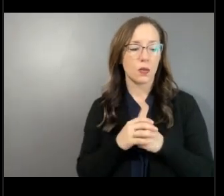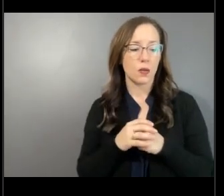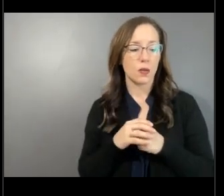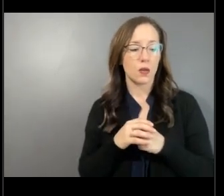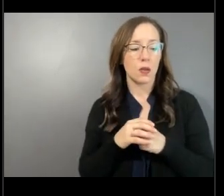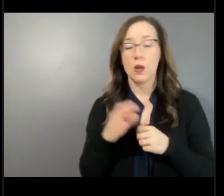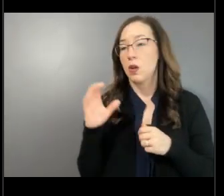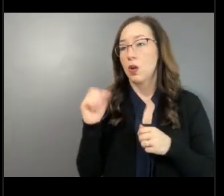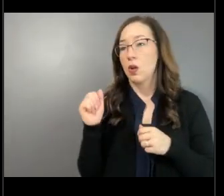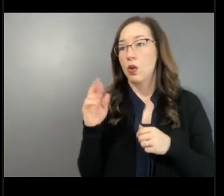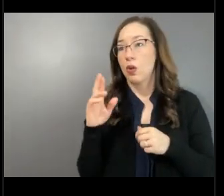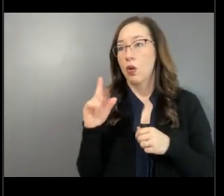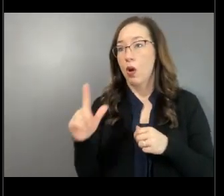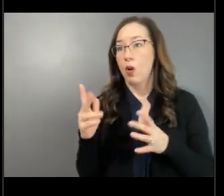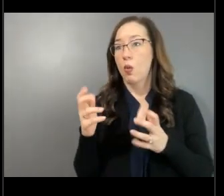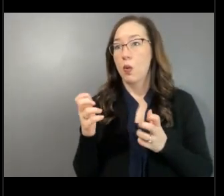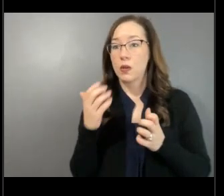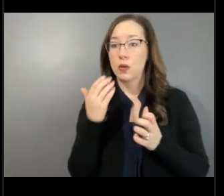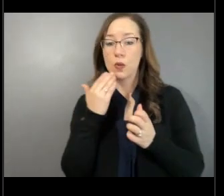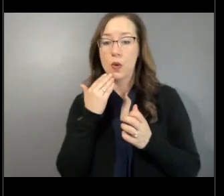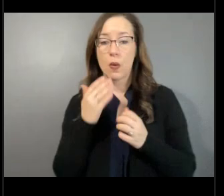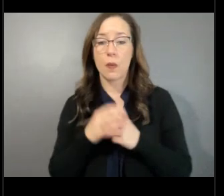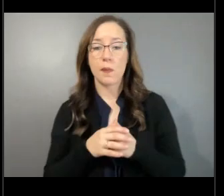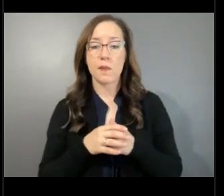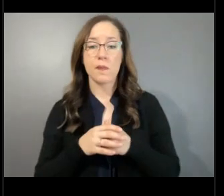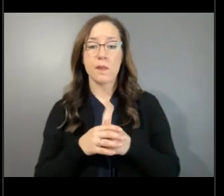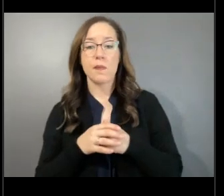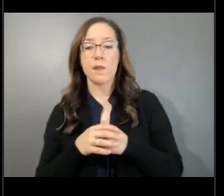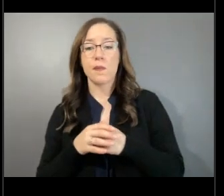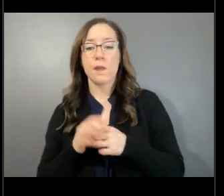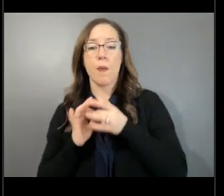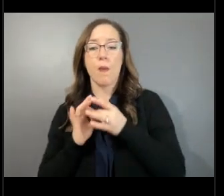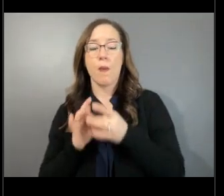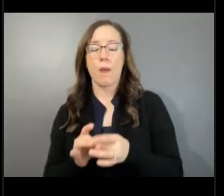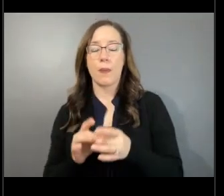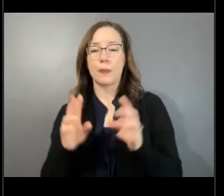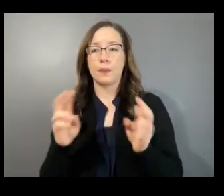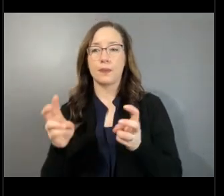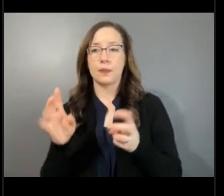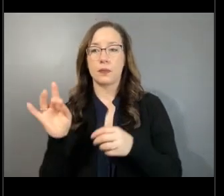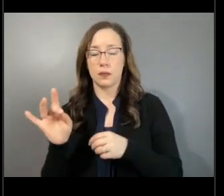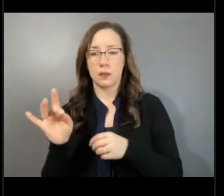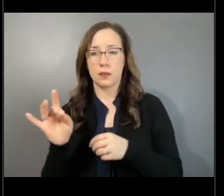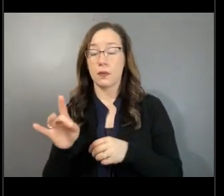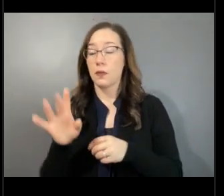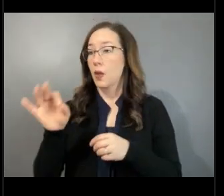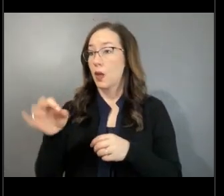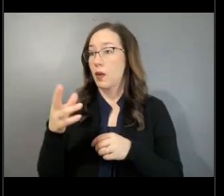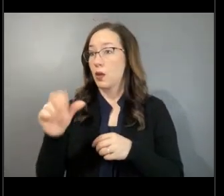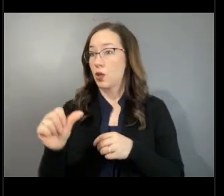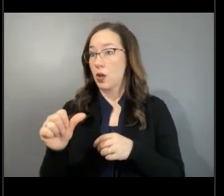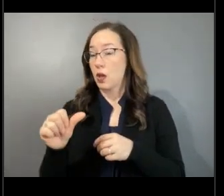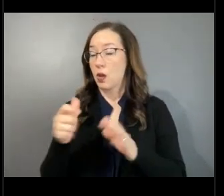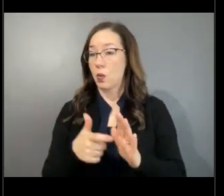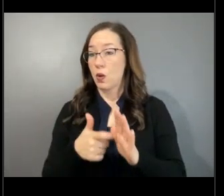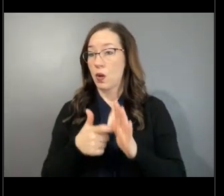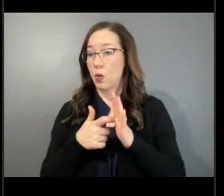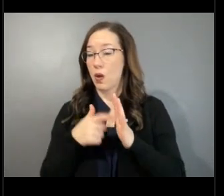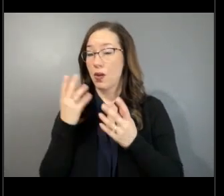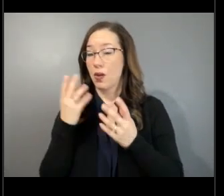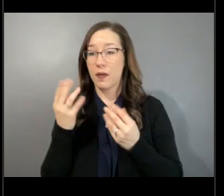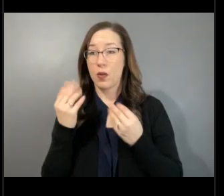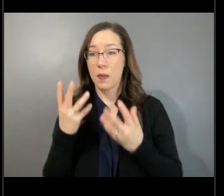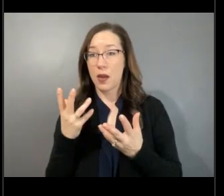would like to know, regarding topic 8, does FHA require